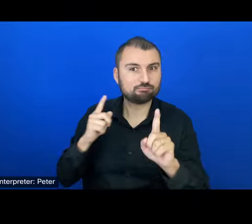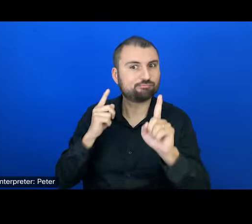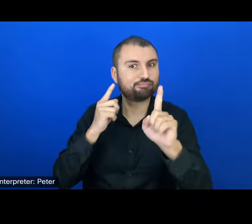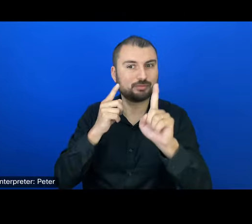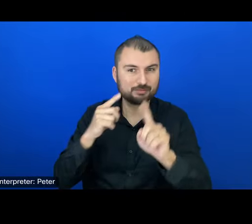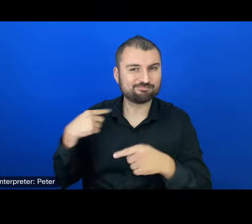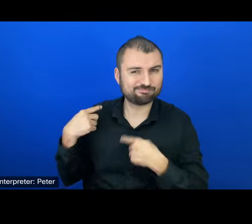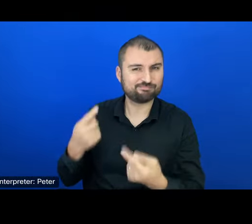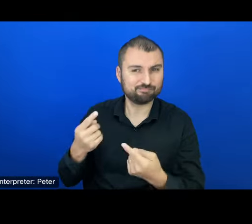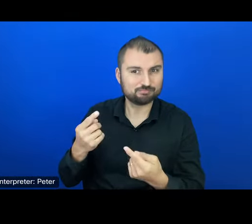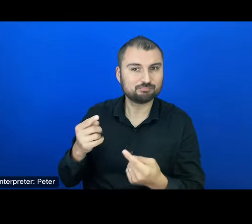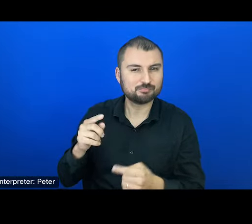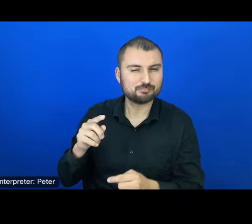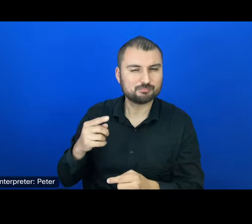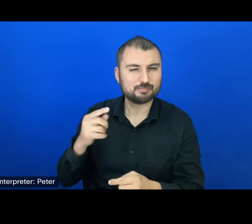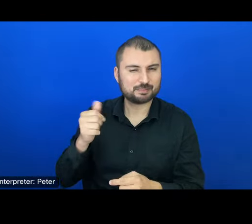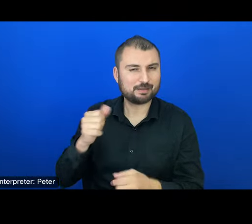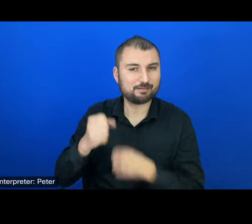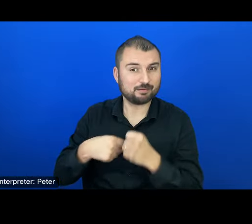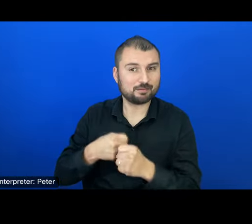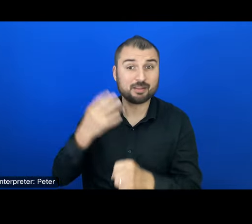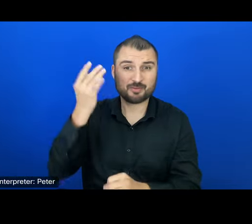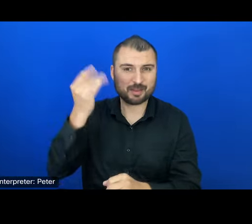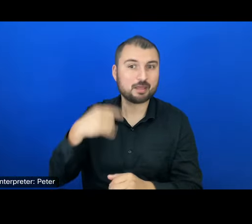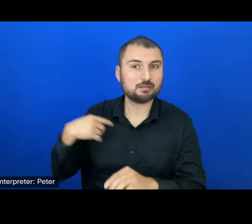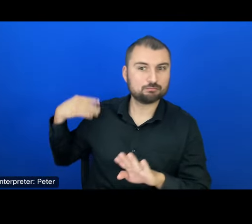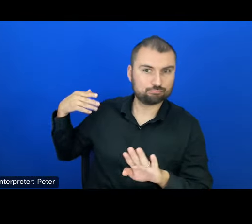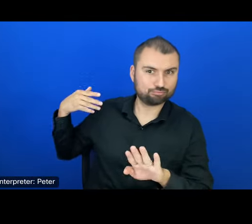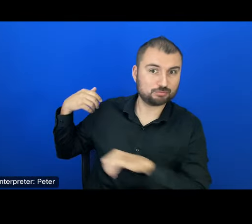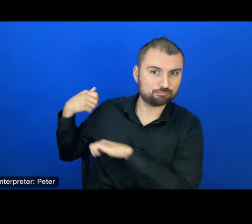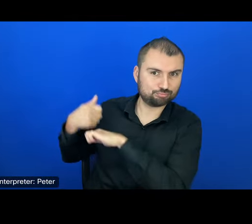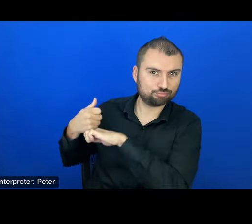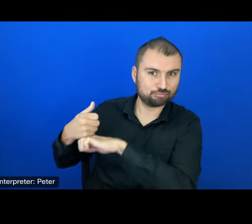Why the savings are able to be passed on in the out years now.